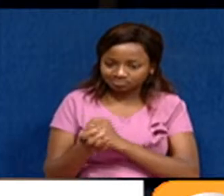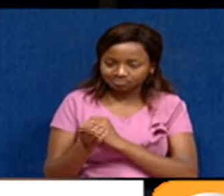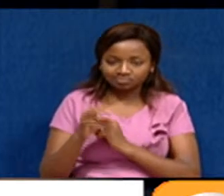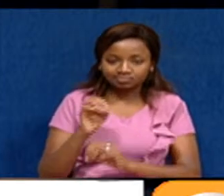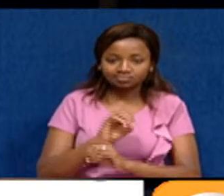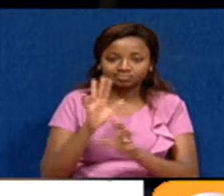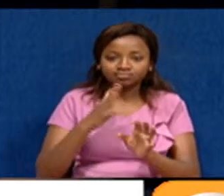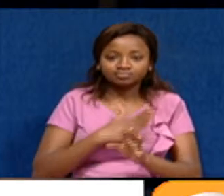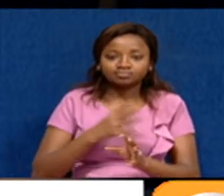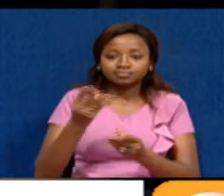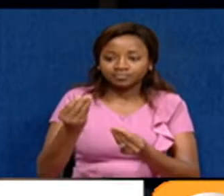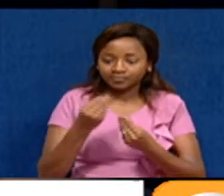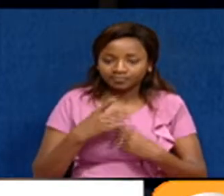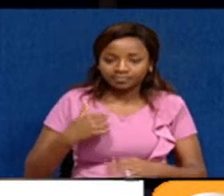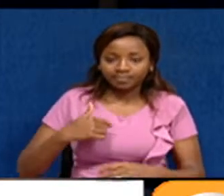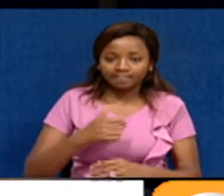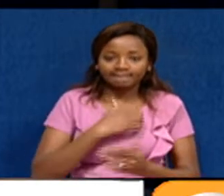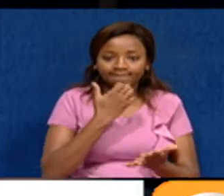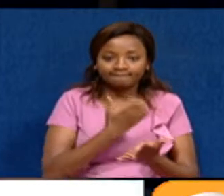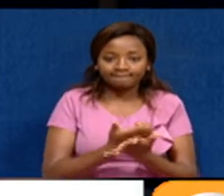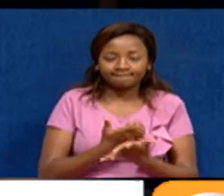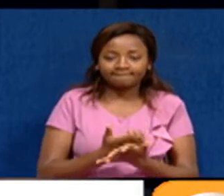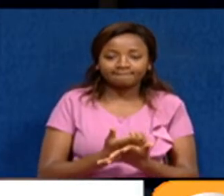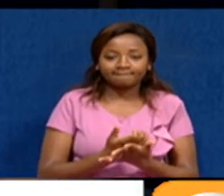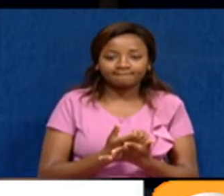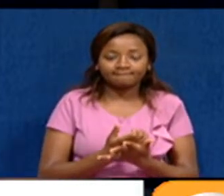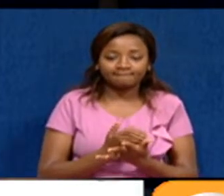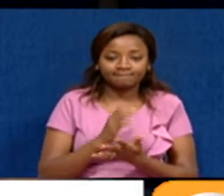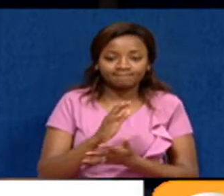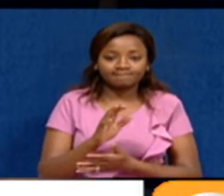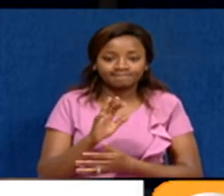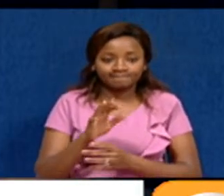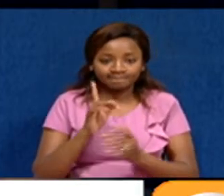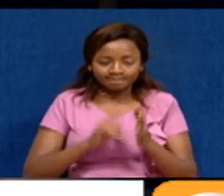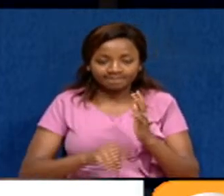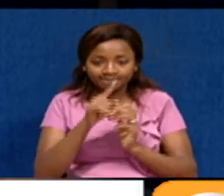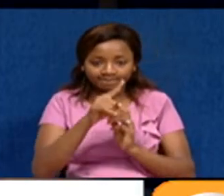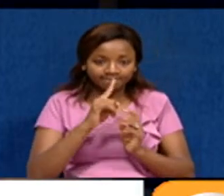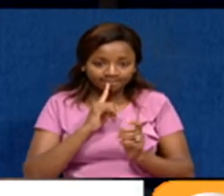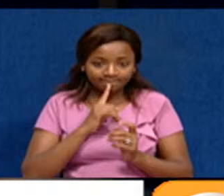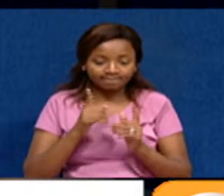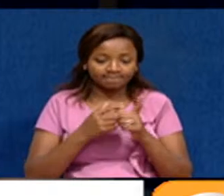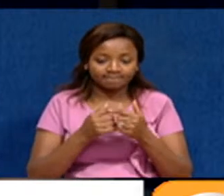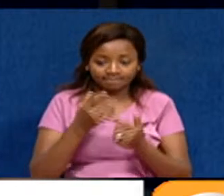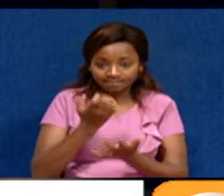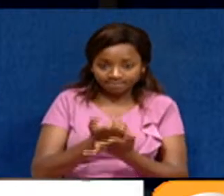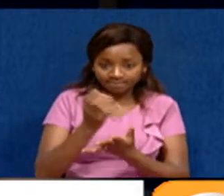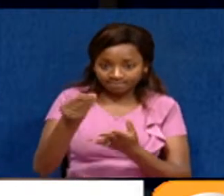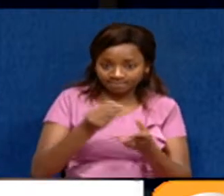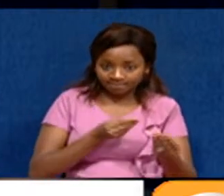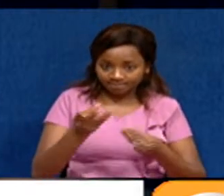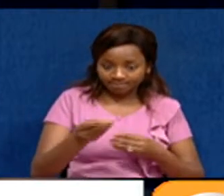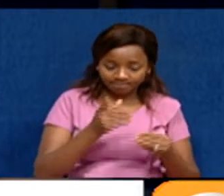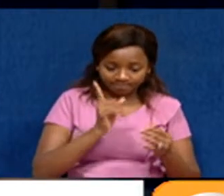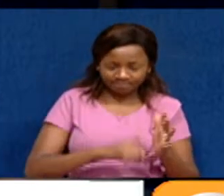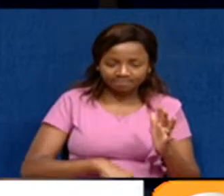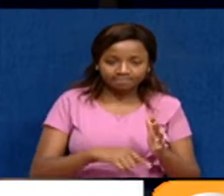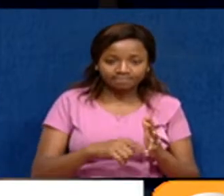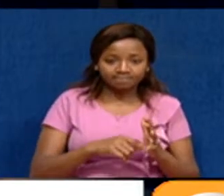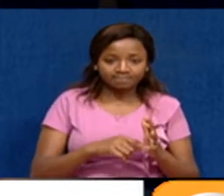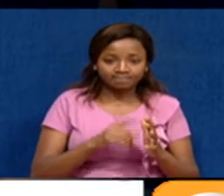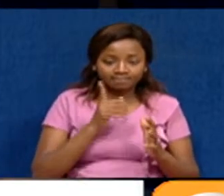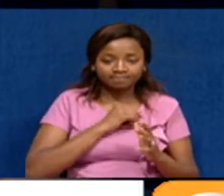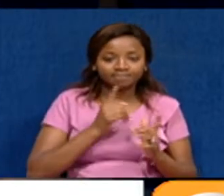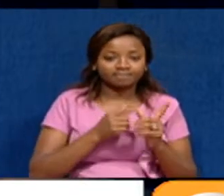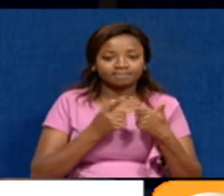Give us the evidence of what you have been saying so that we can make a decision on how to, you